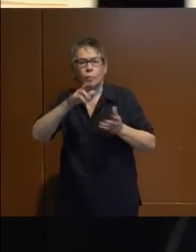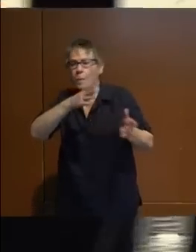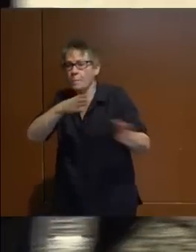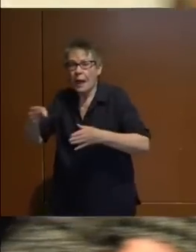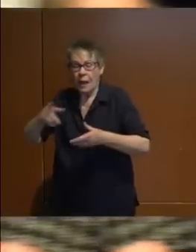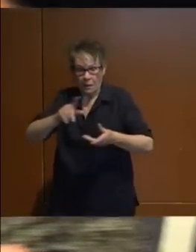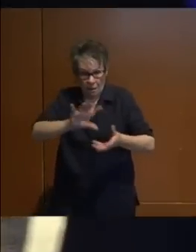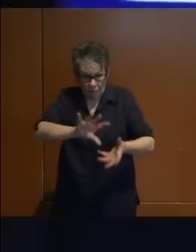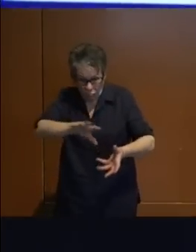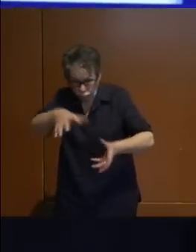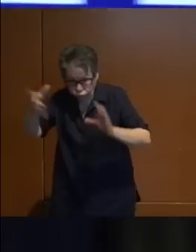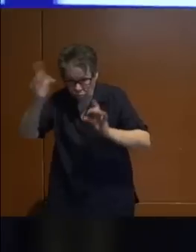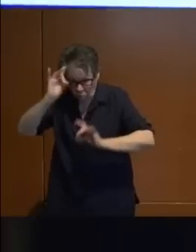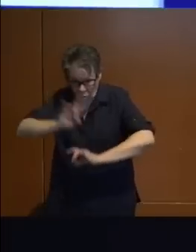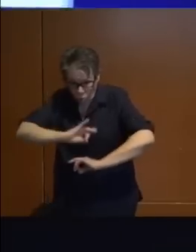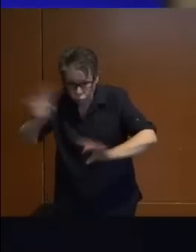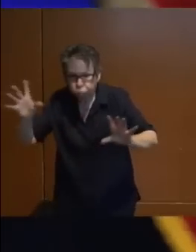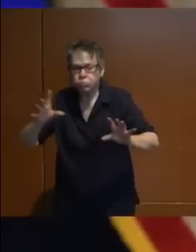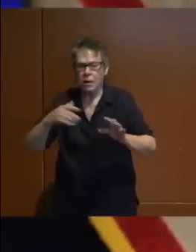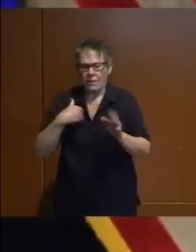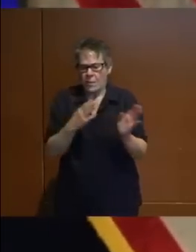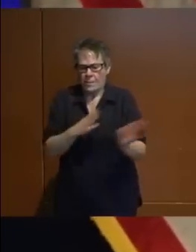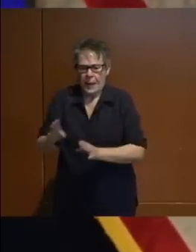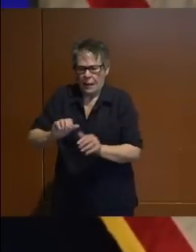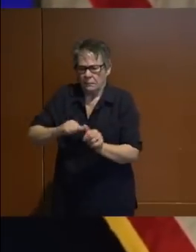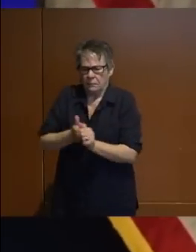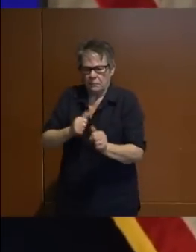Please. You had mentioned that, you know,